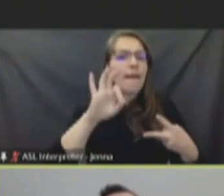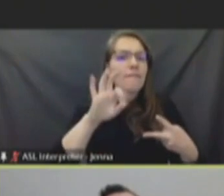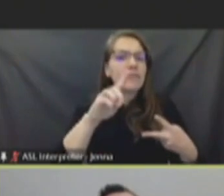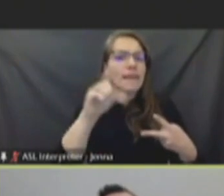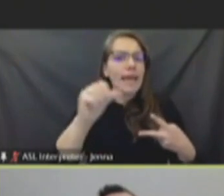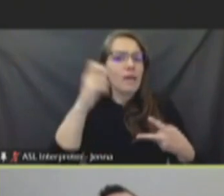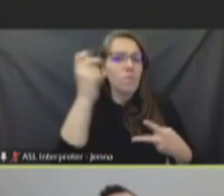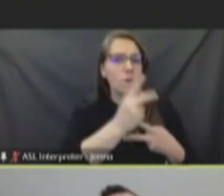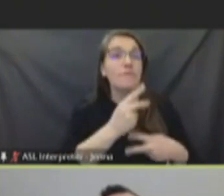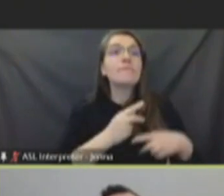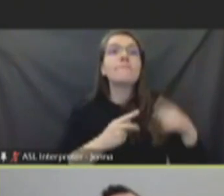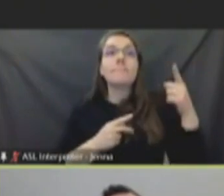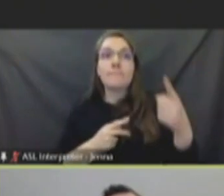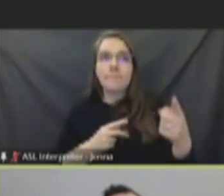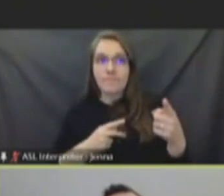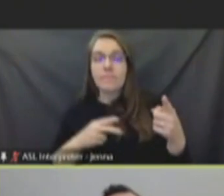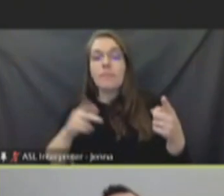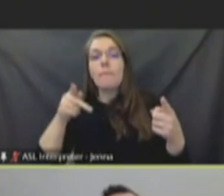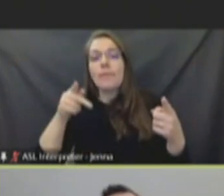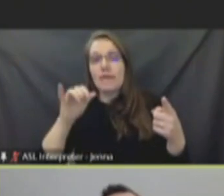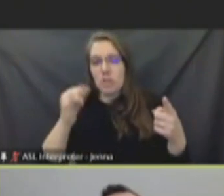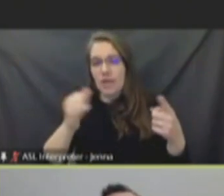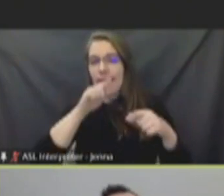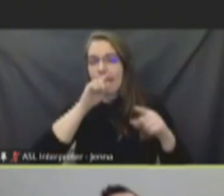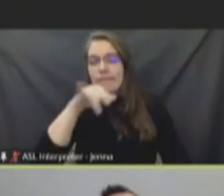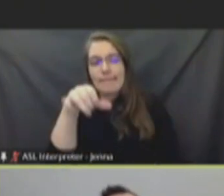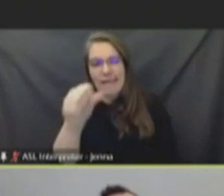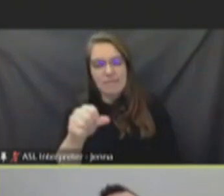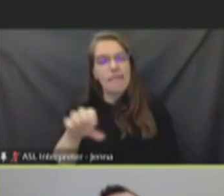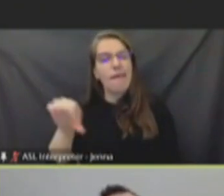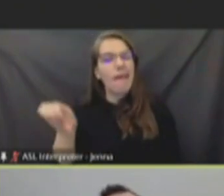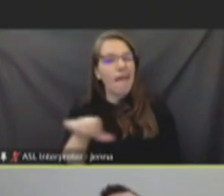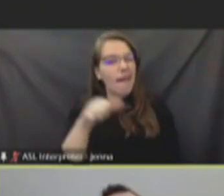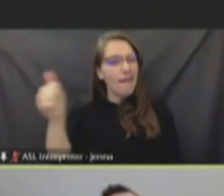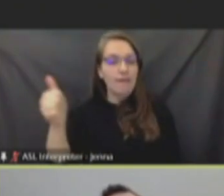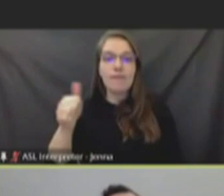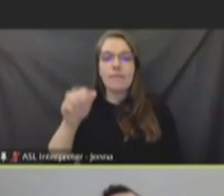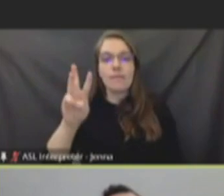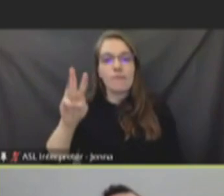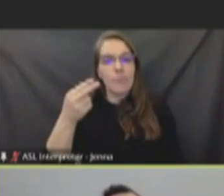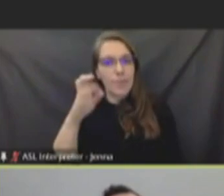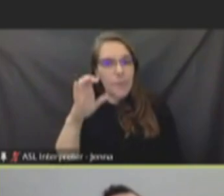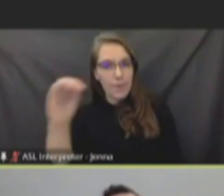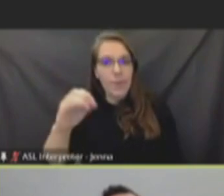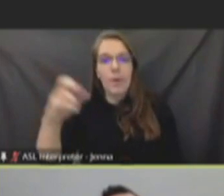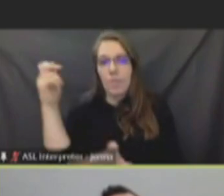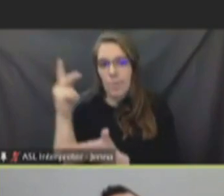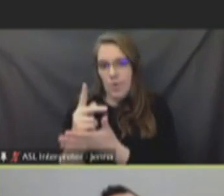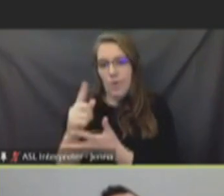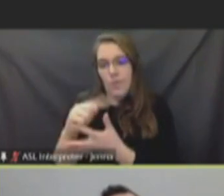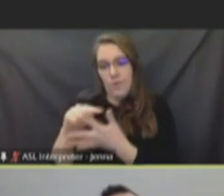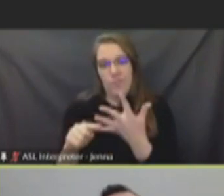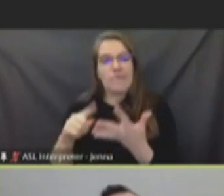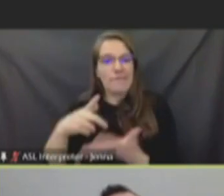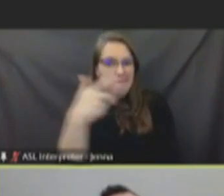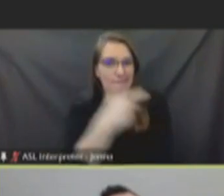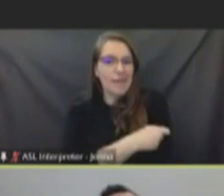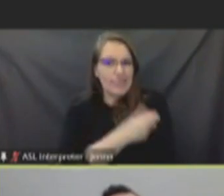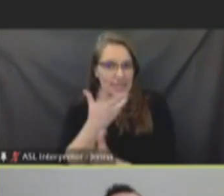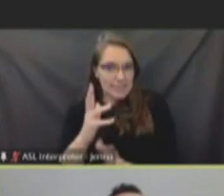any WHO-approved approved vaccination. Great, thanks. And then I think this is the last